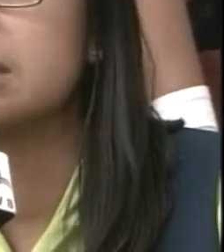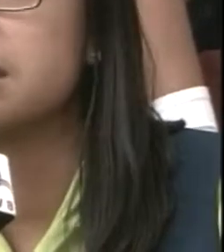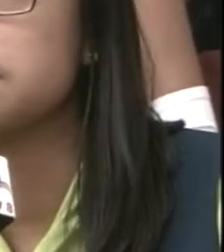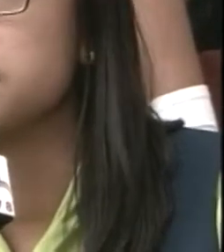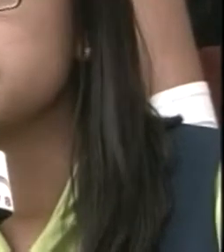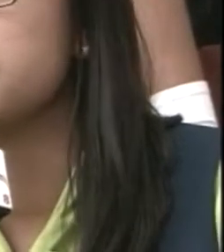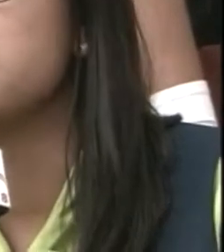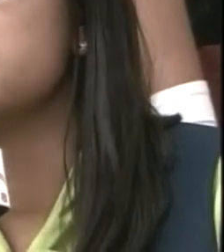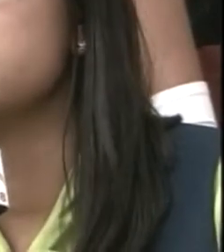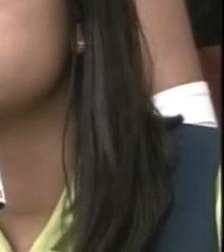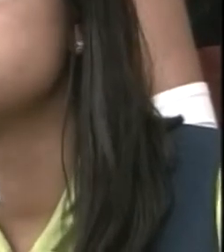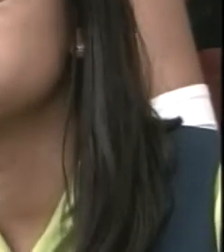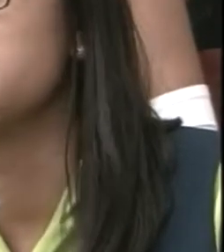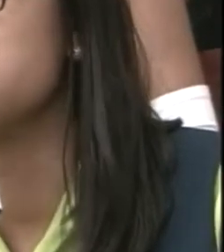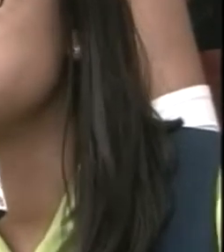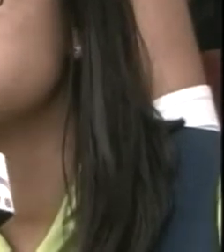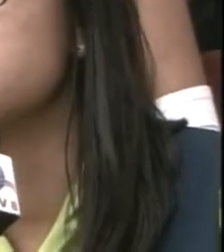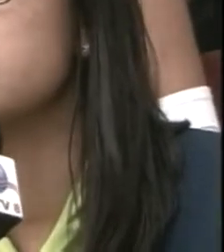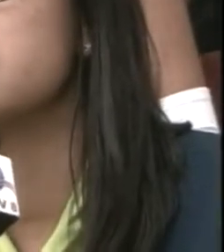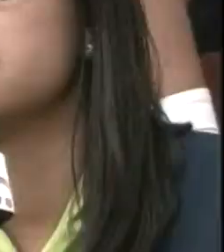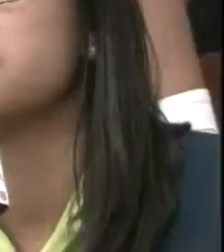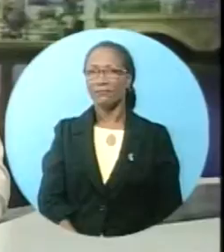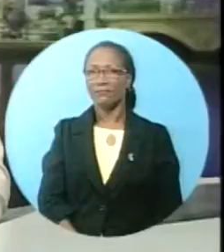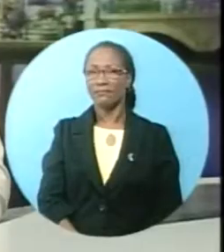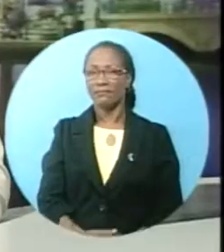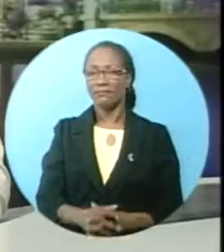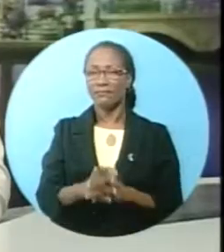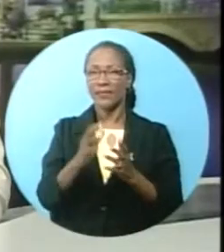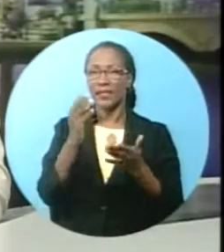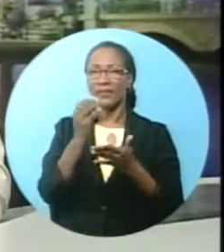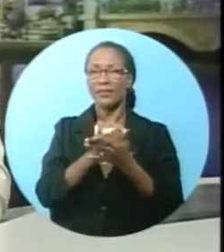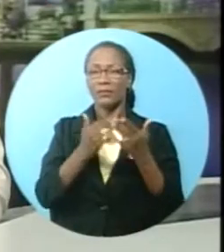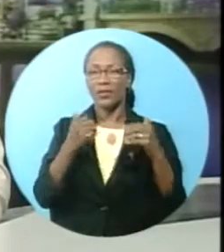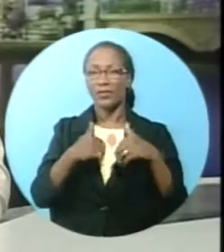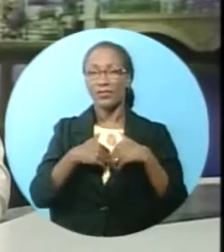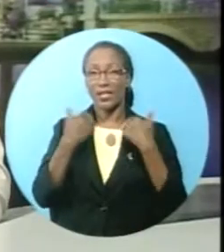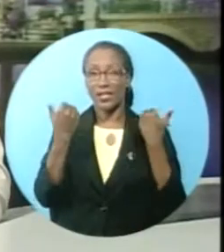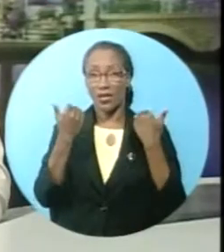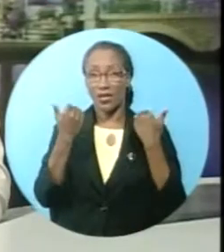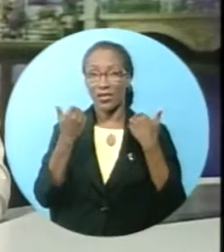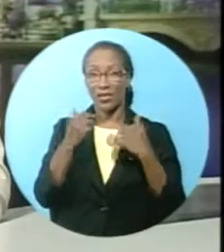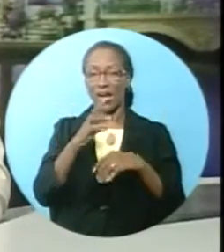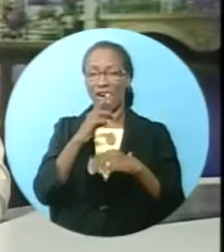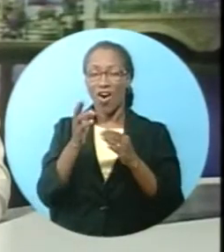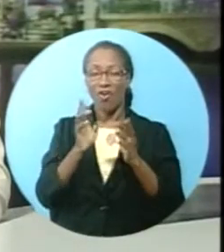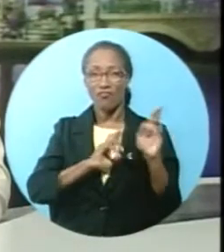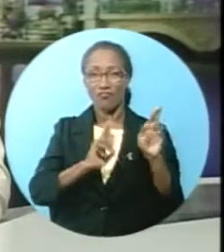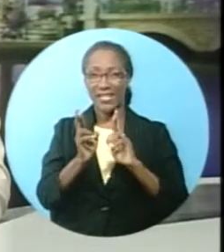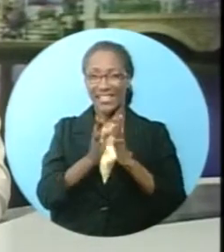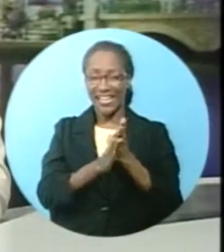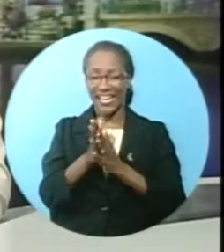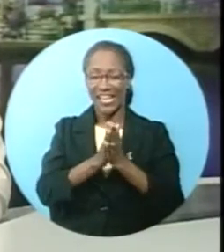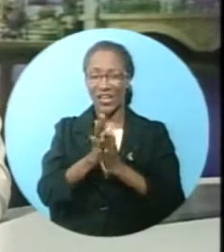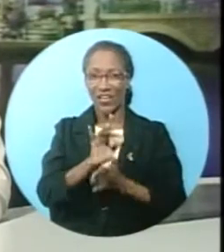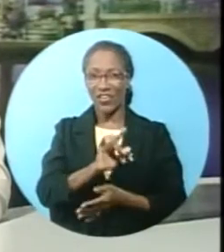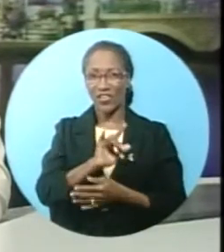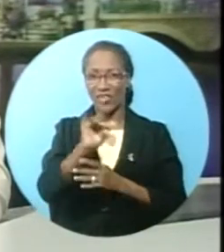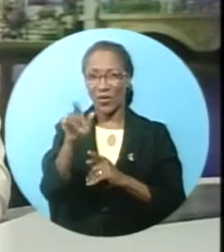such as discipline and perseverance. And some of the youngsters are ready and eager to